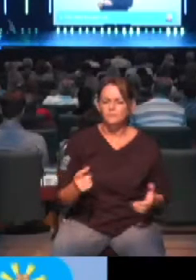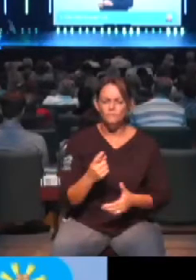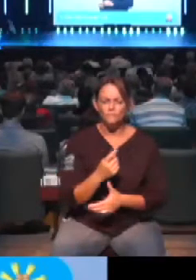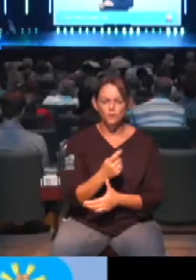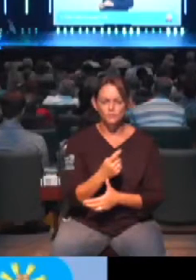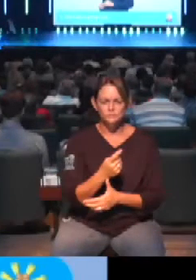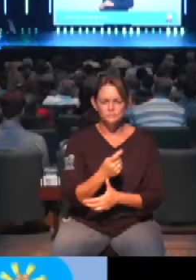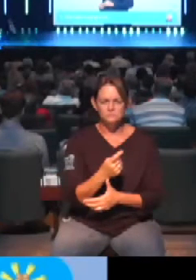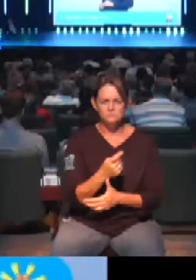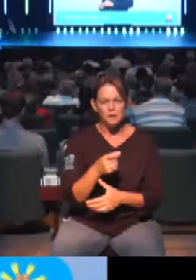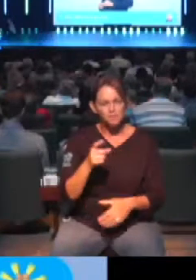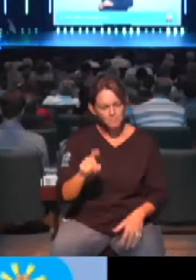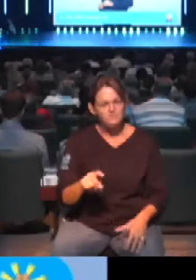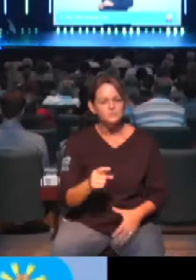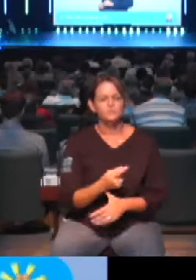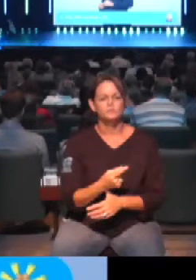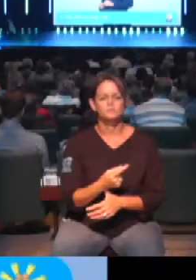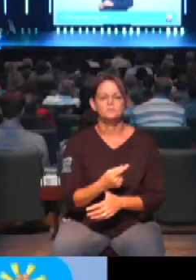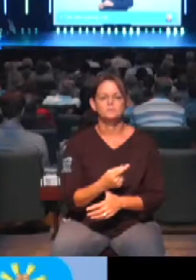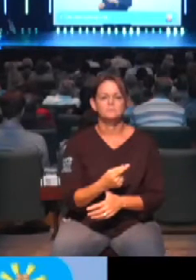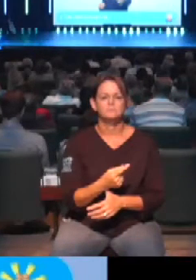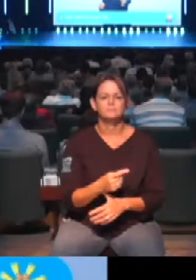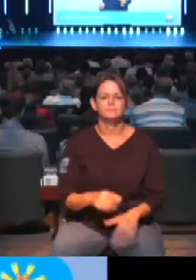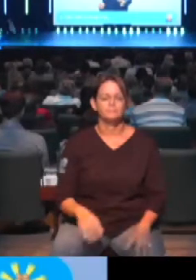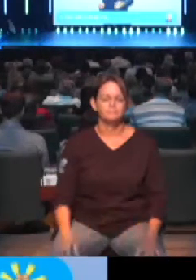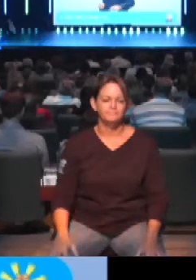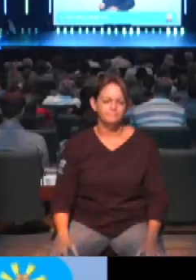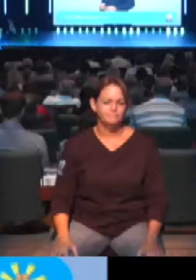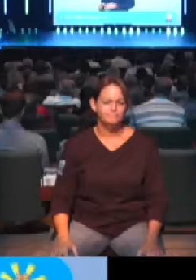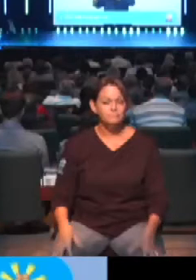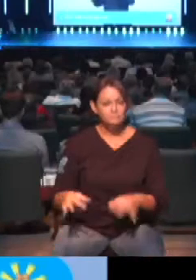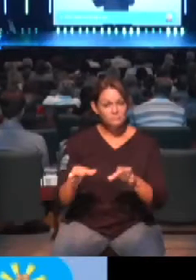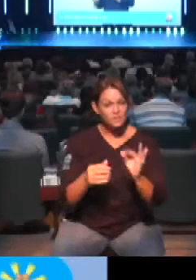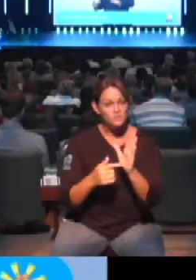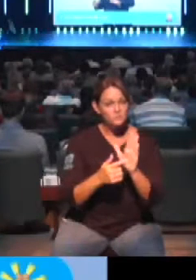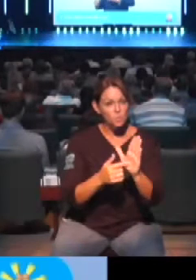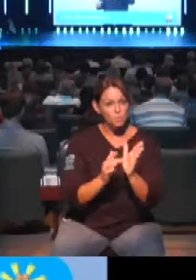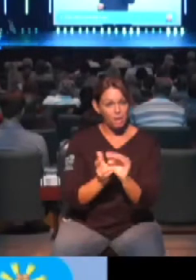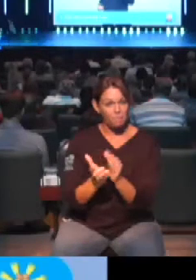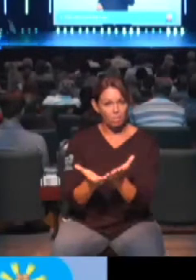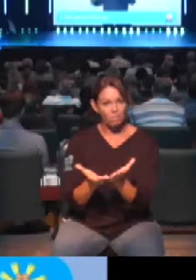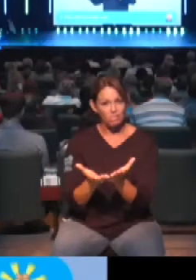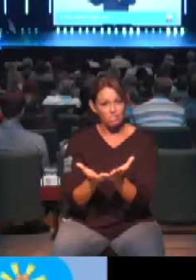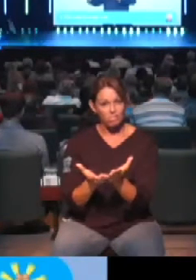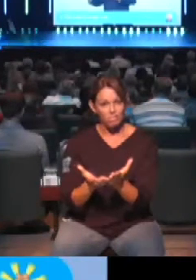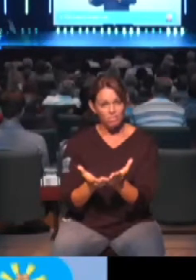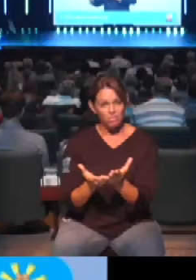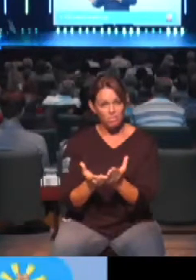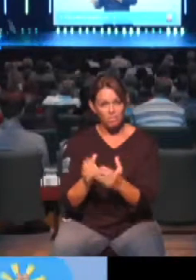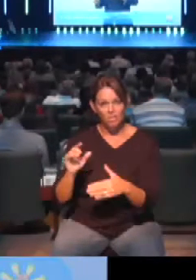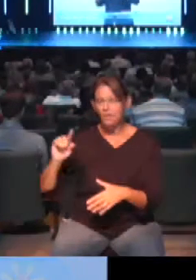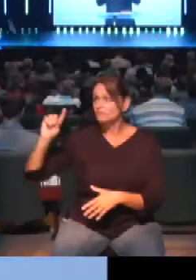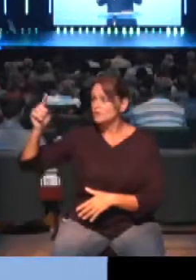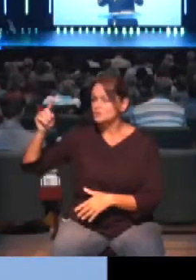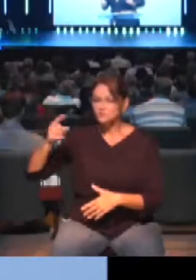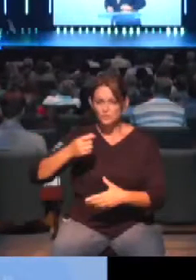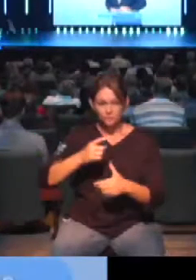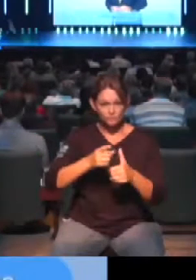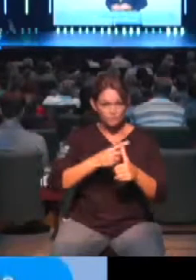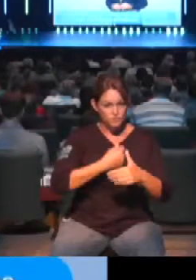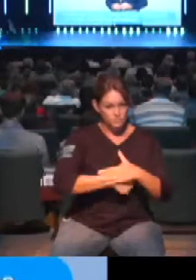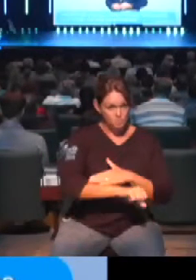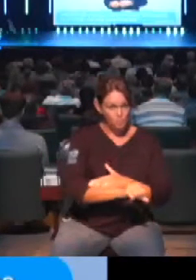first. The tithe must be first. I'm going to show it to you in Scripture for the exact same reason of firstborn and first fruits, all right?